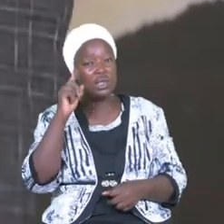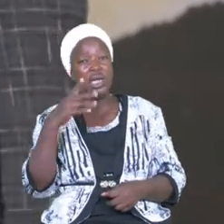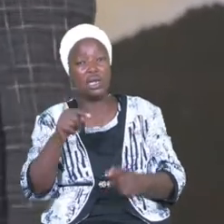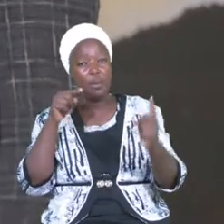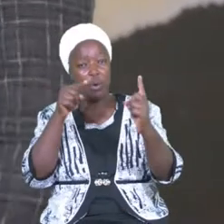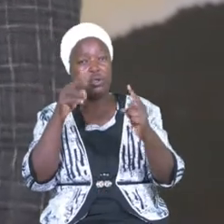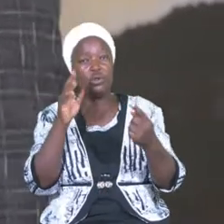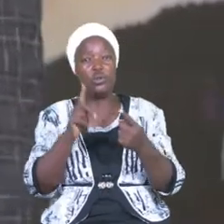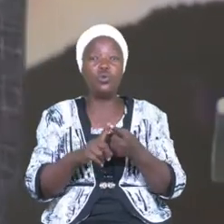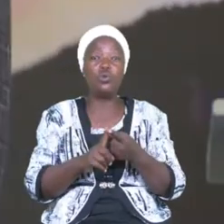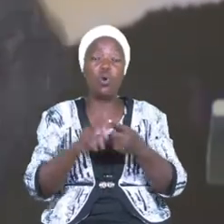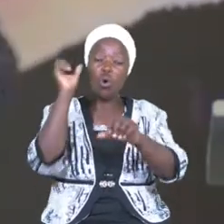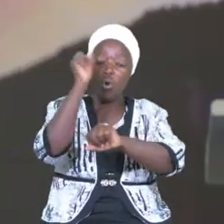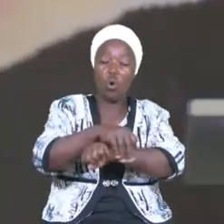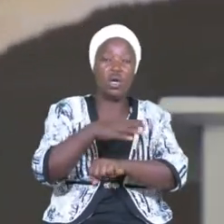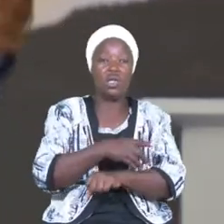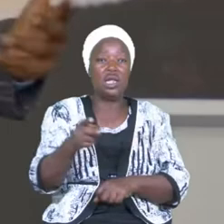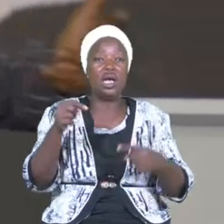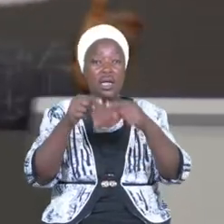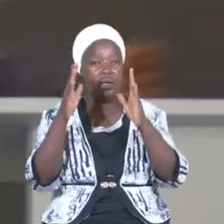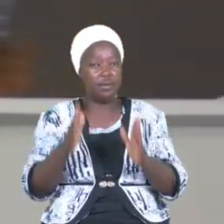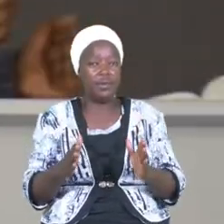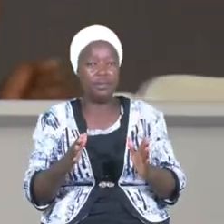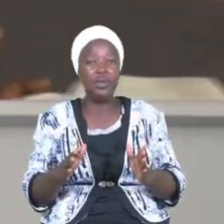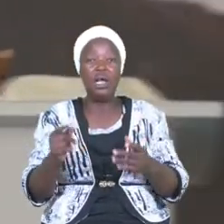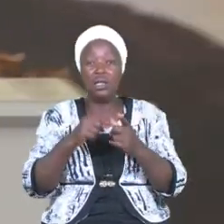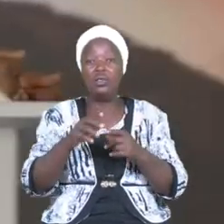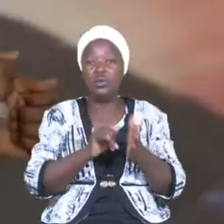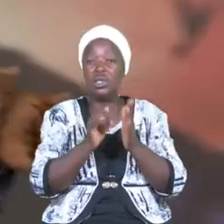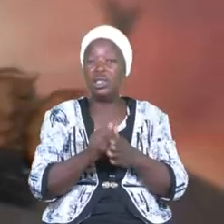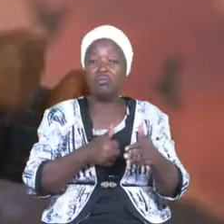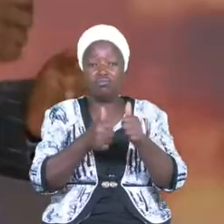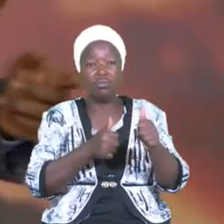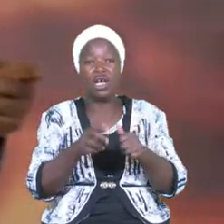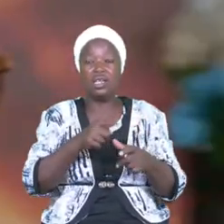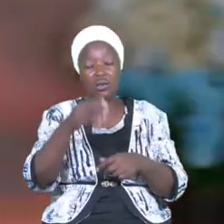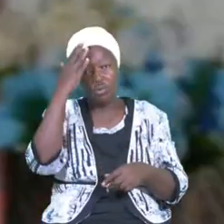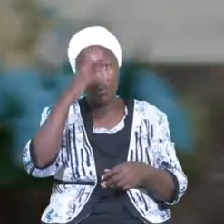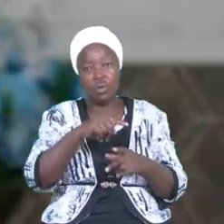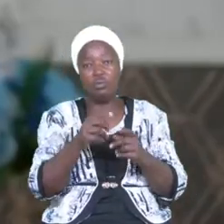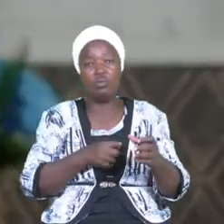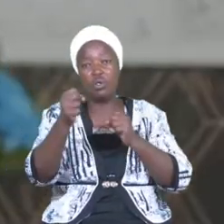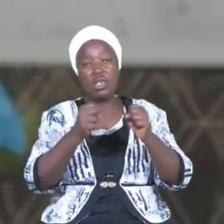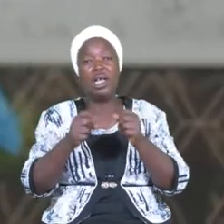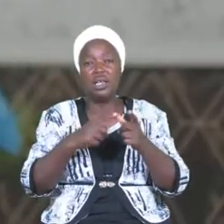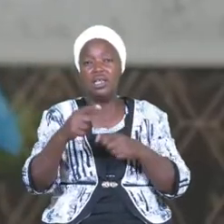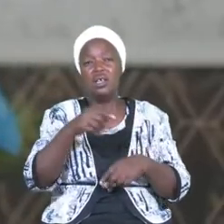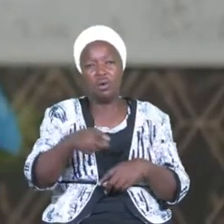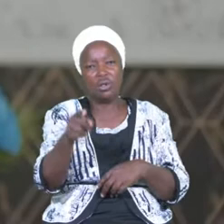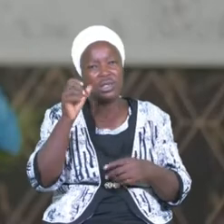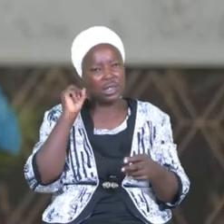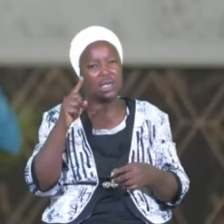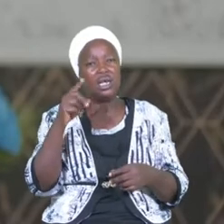the opponent. Those who do athletics in boxing, they understand. They know the point.